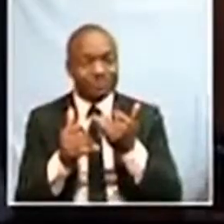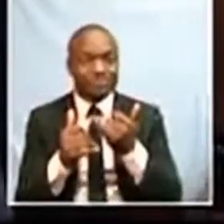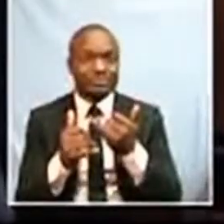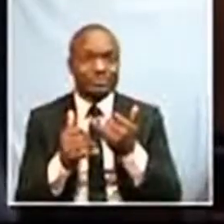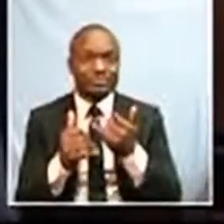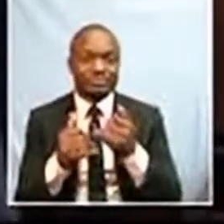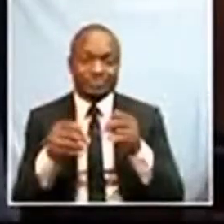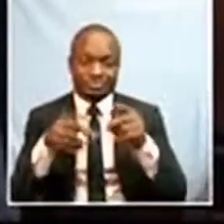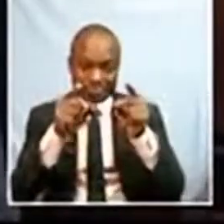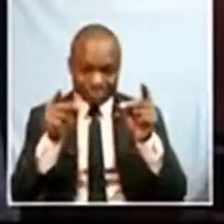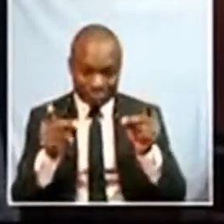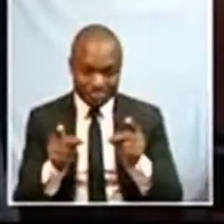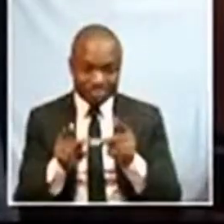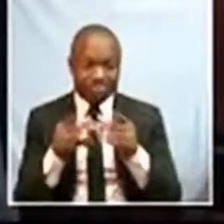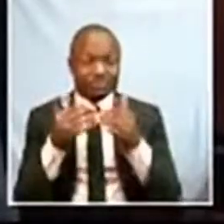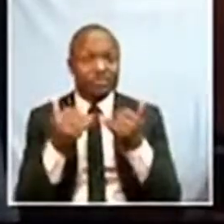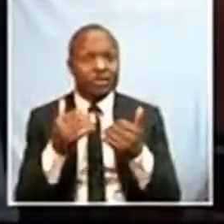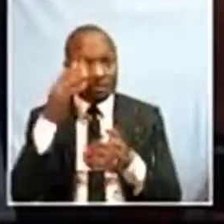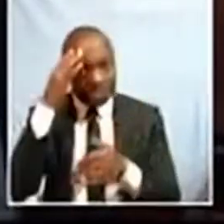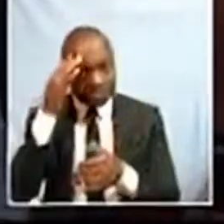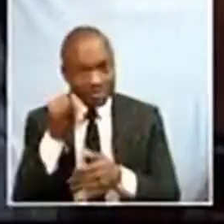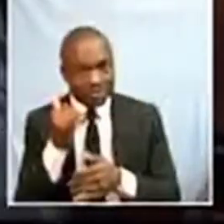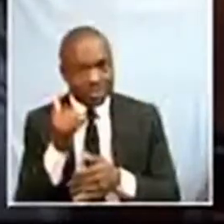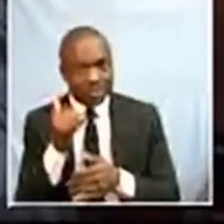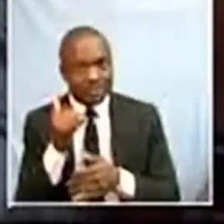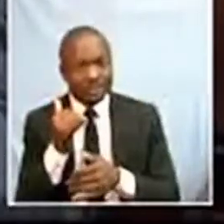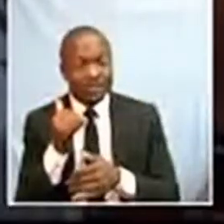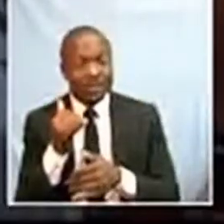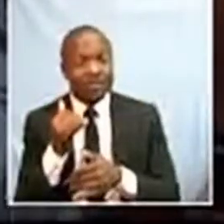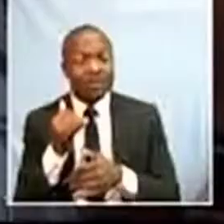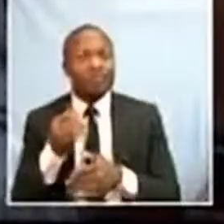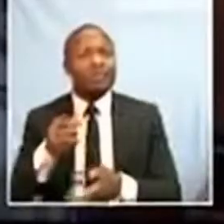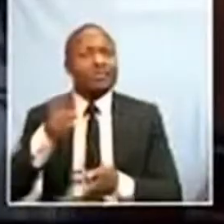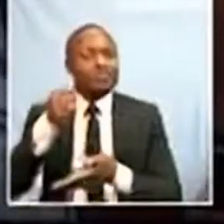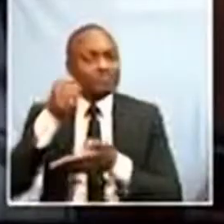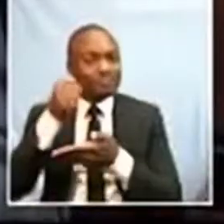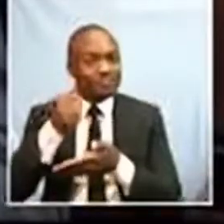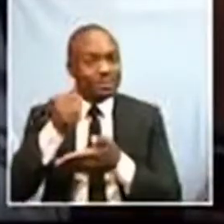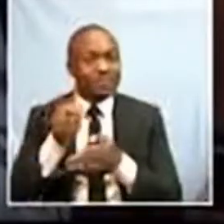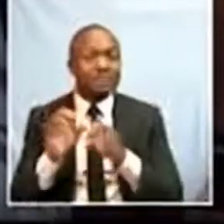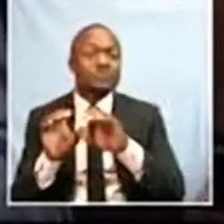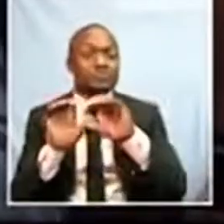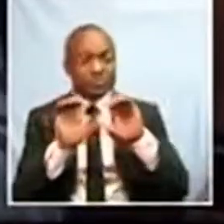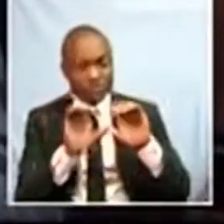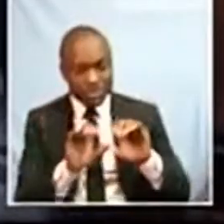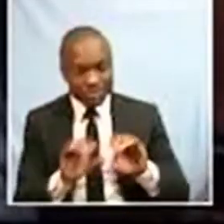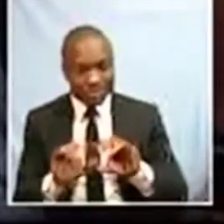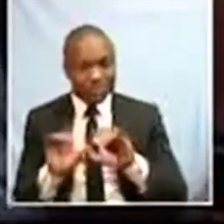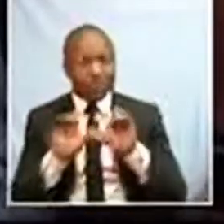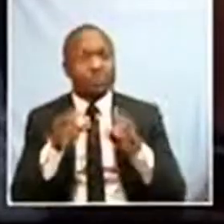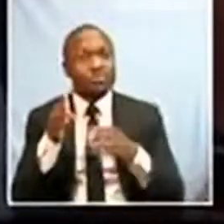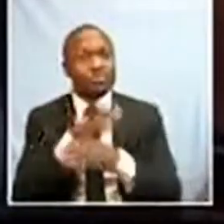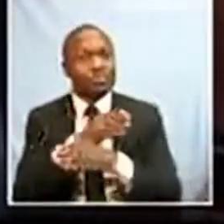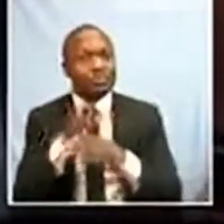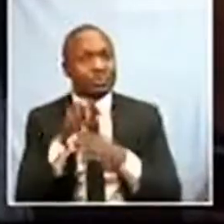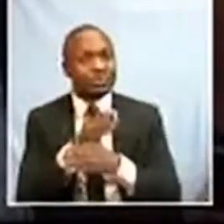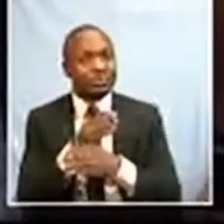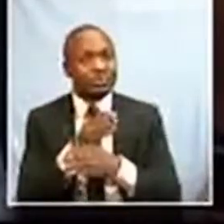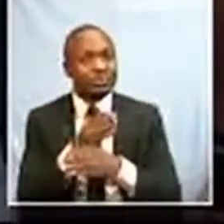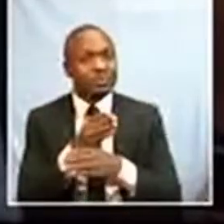the position now. Why? The cost of doing business would have done